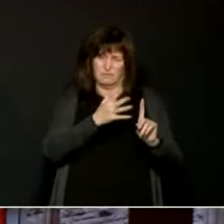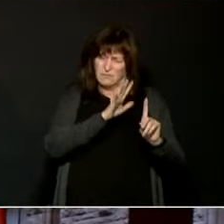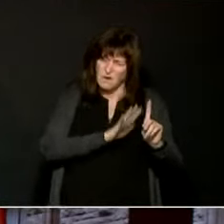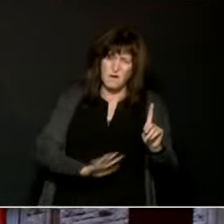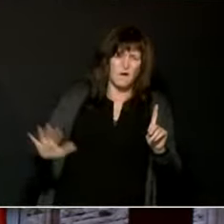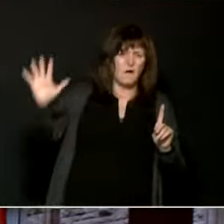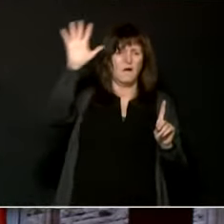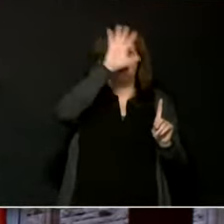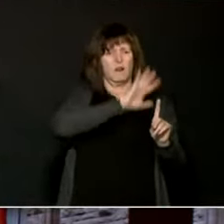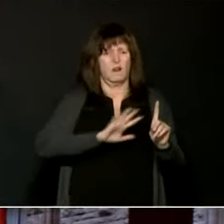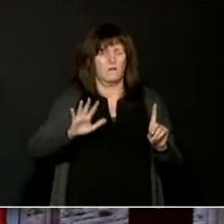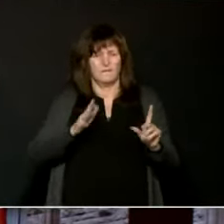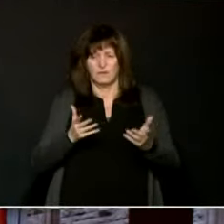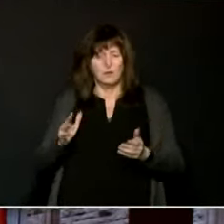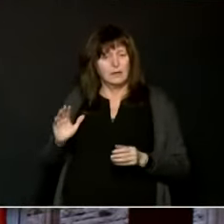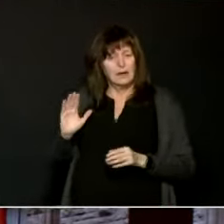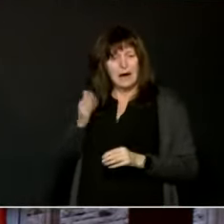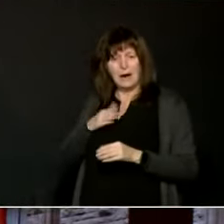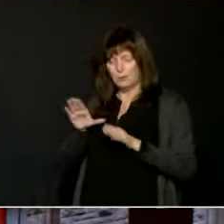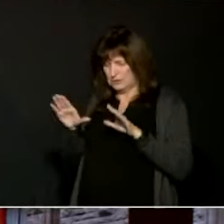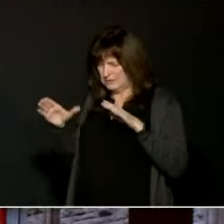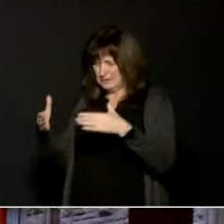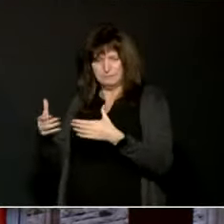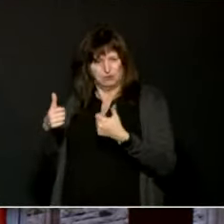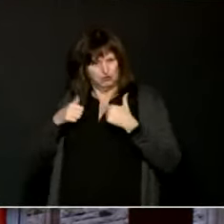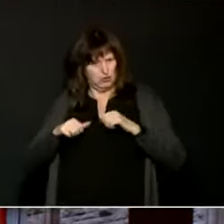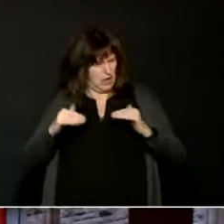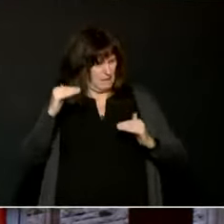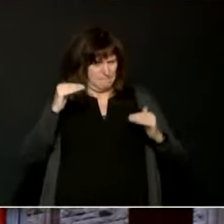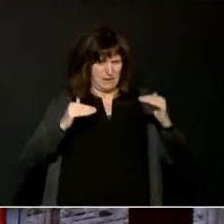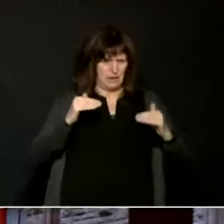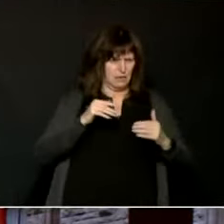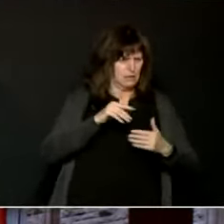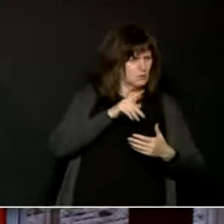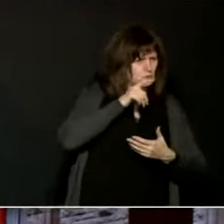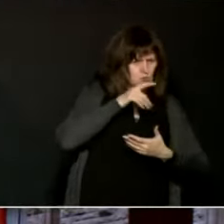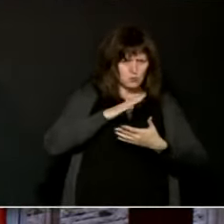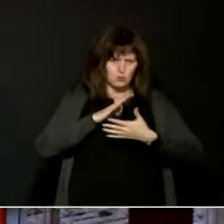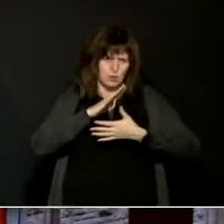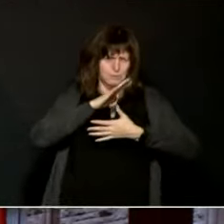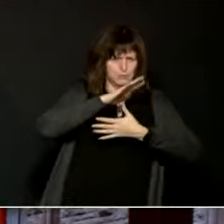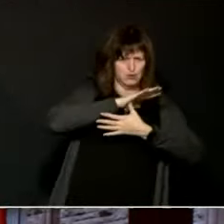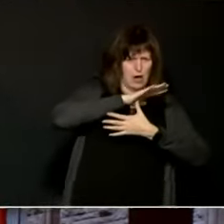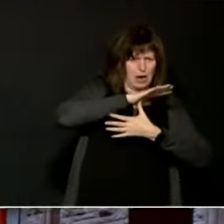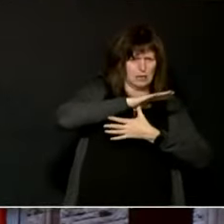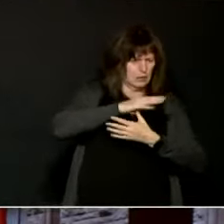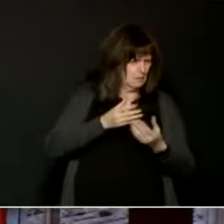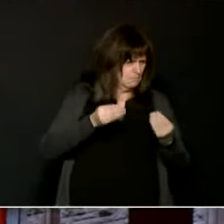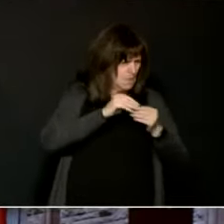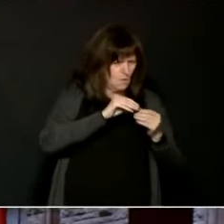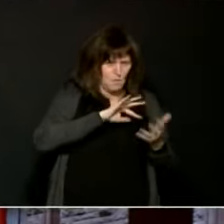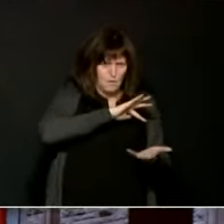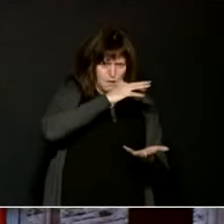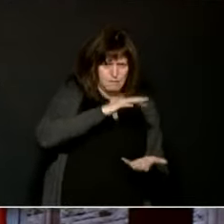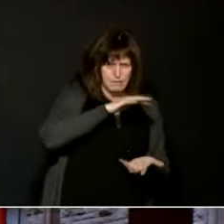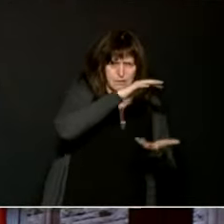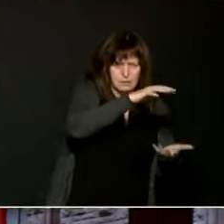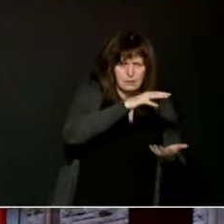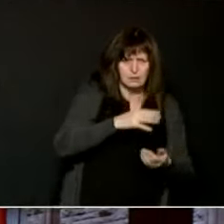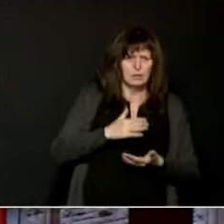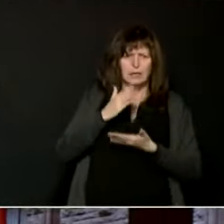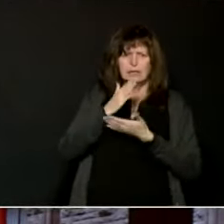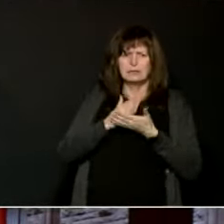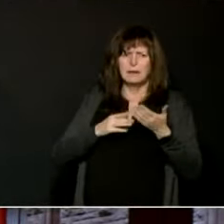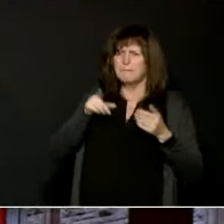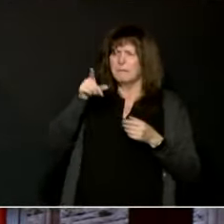balancing act to move it around to hit with priority areas. We have some identified in the midst of large outbreaks that would like to look at high-risk sectors within